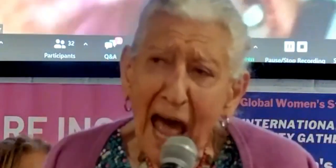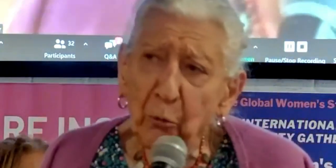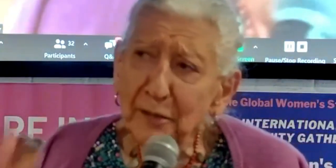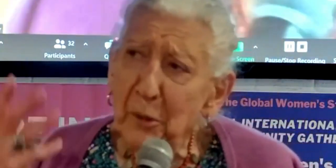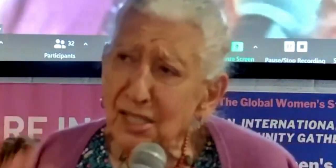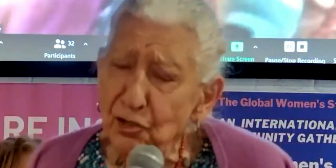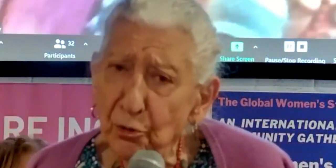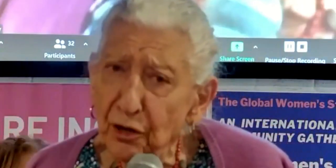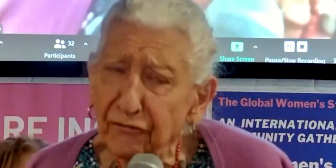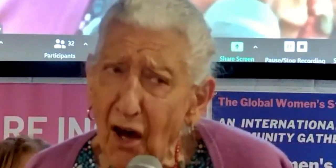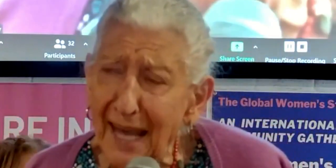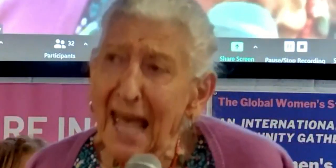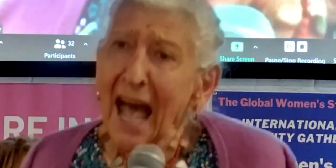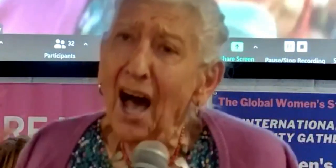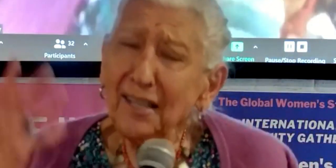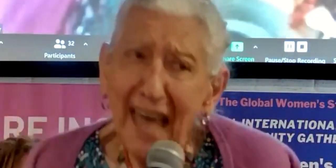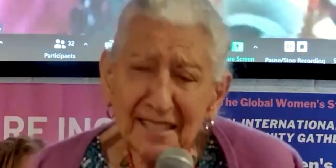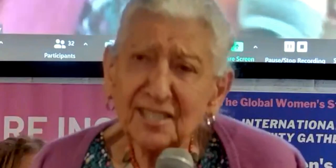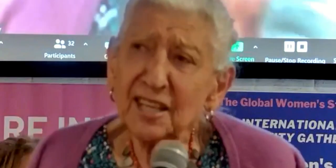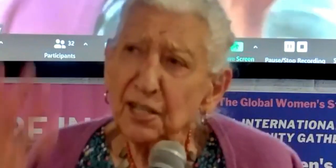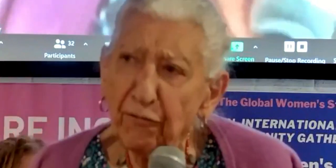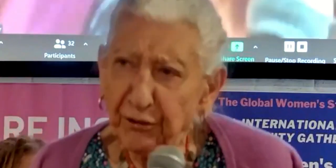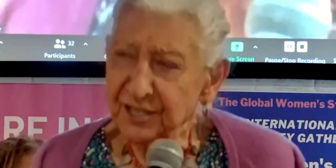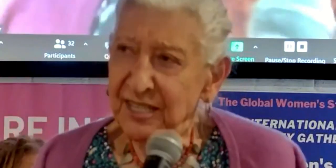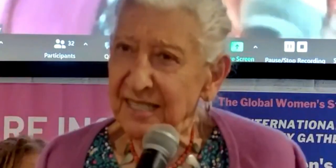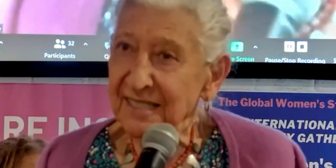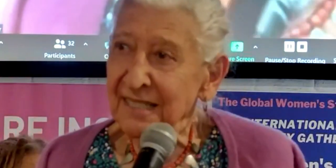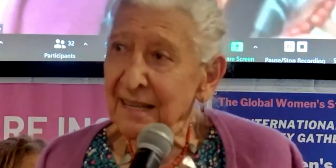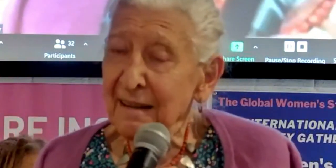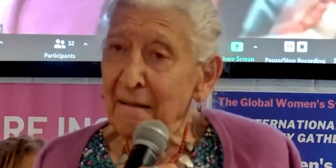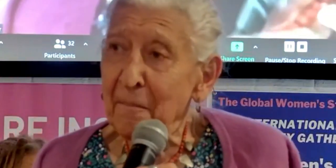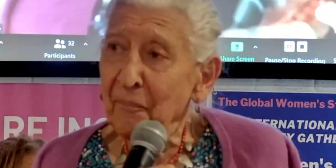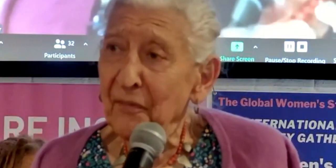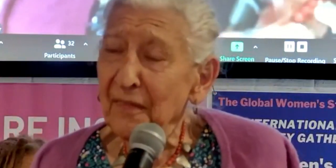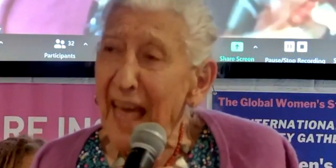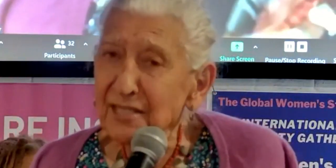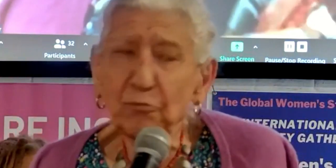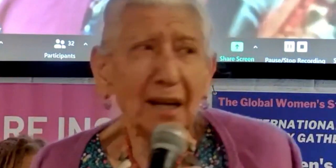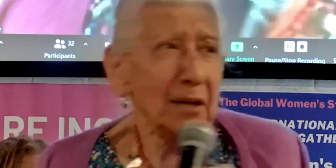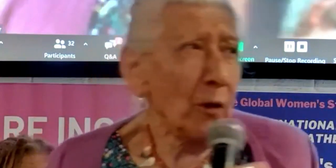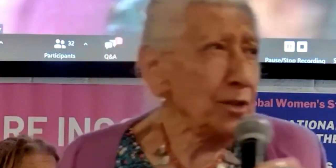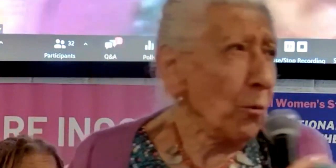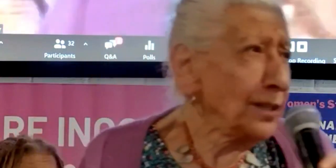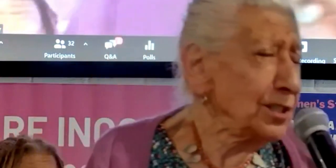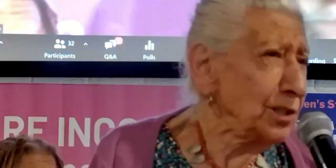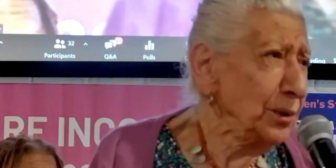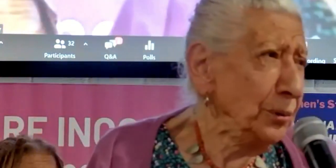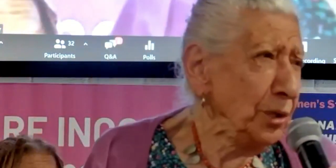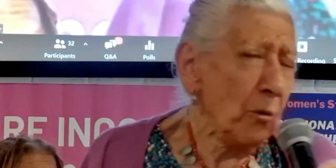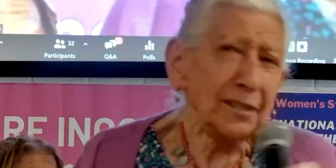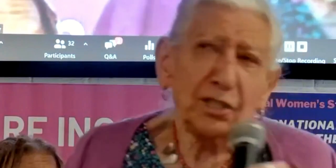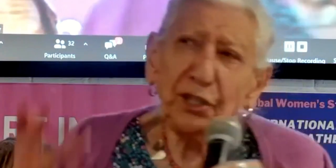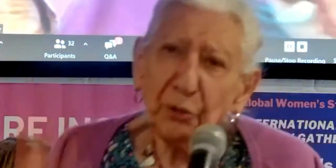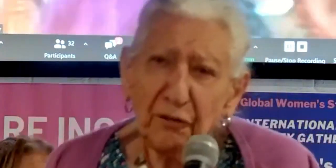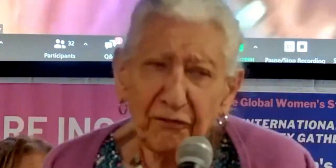and how we were to unify against the differences. That's really what you want to do.